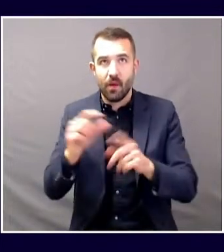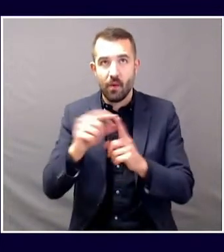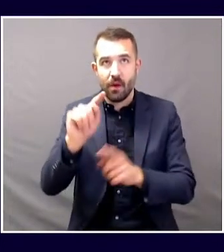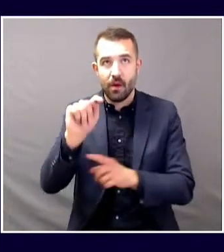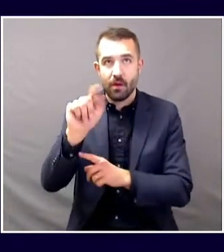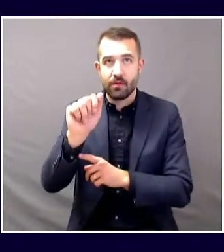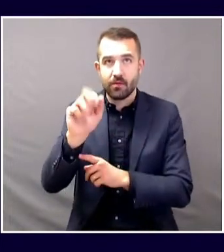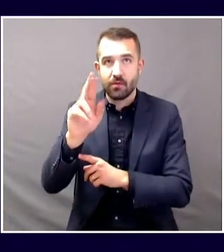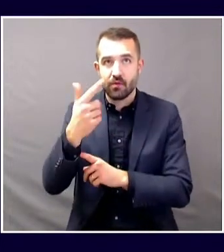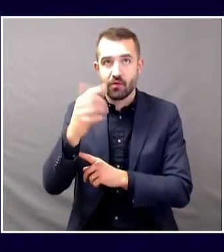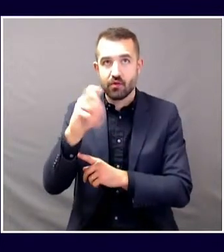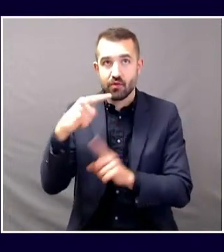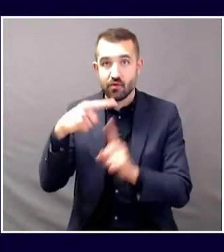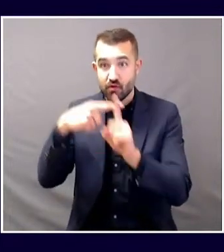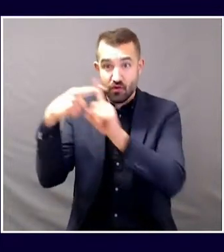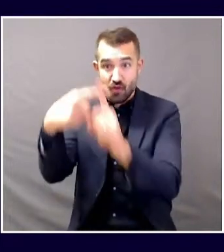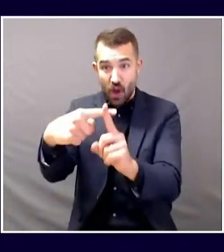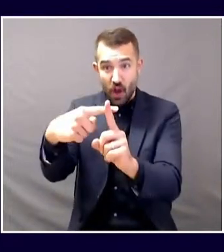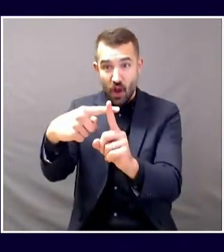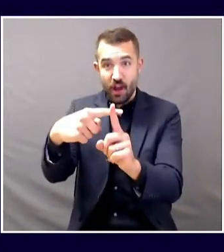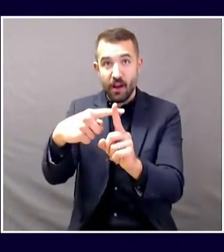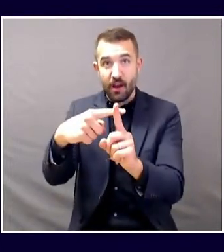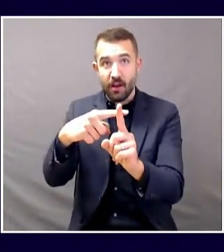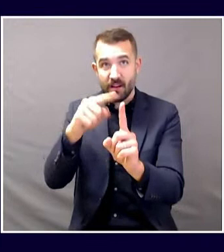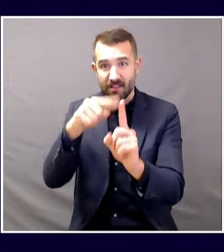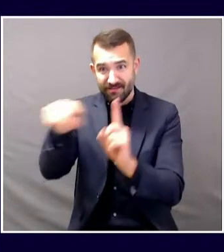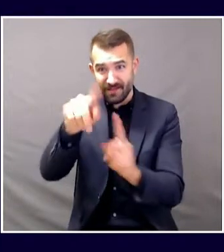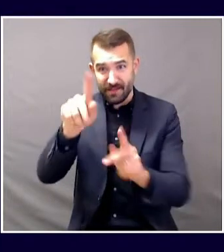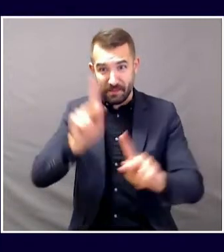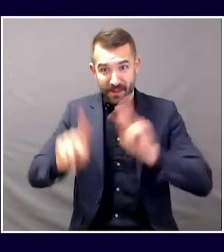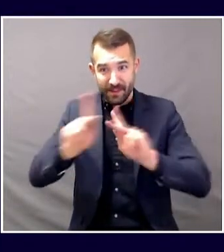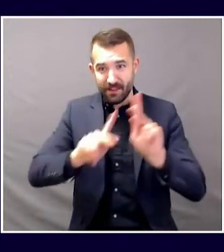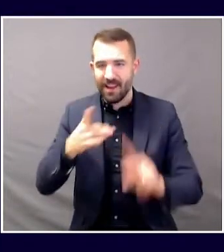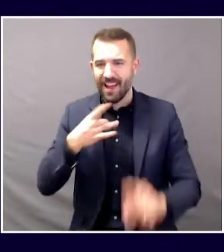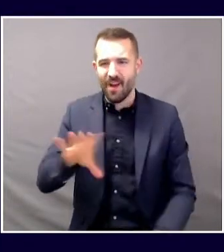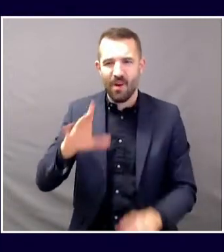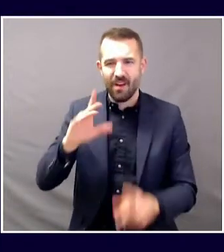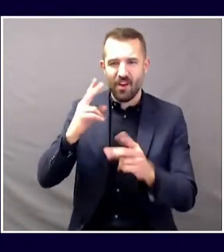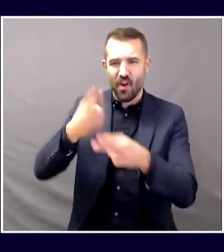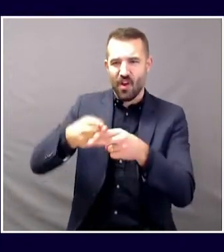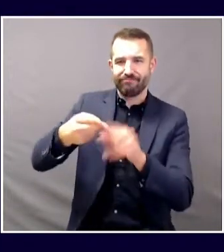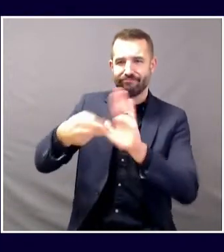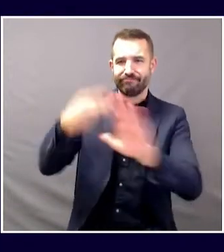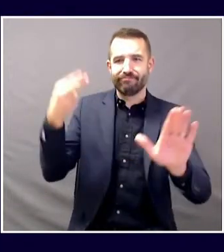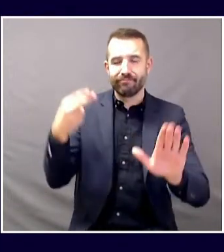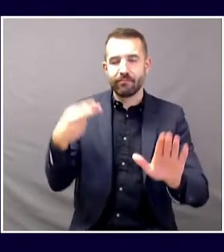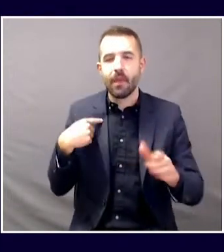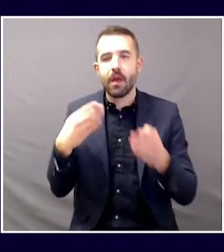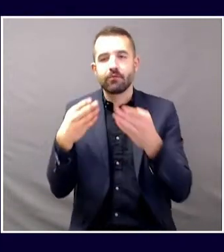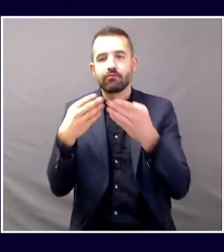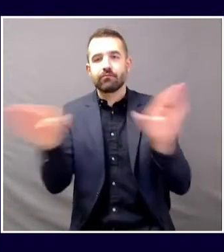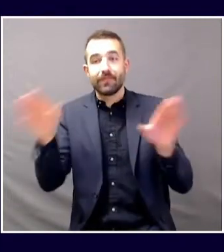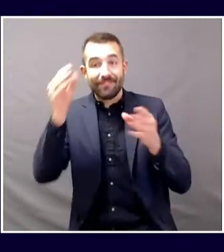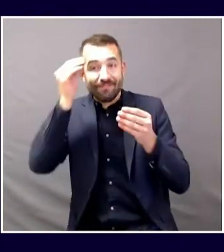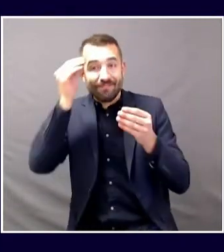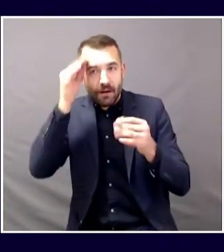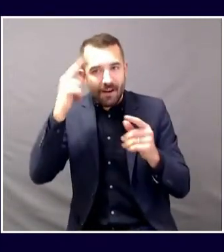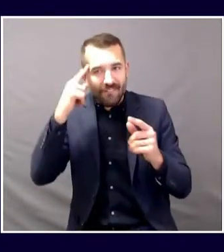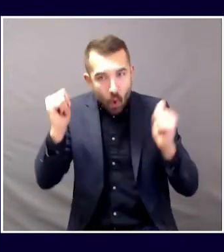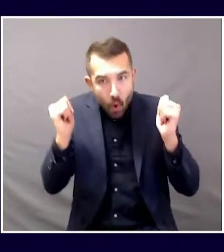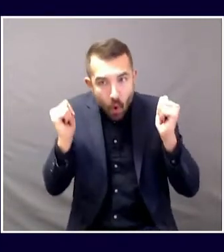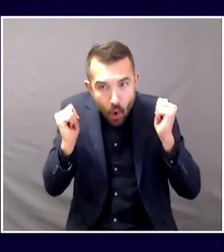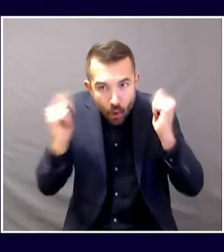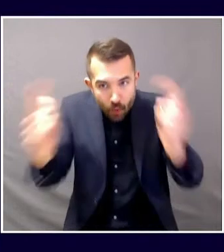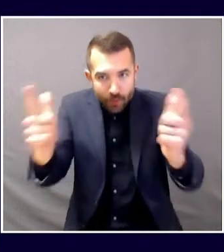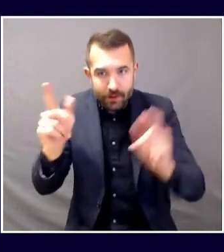providing information for everybody. But we know that there are folks that to date still haven't seen COVID as the threat